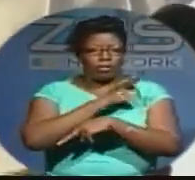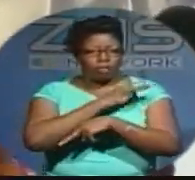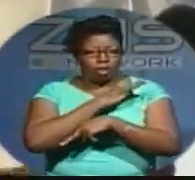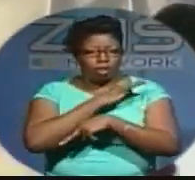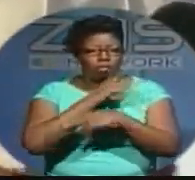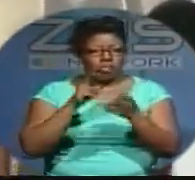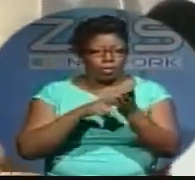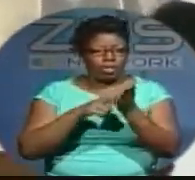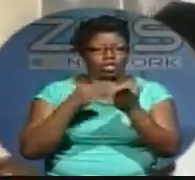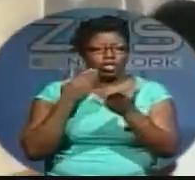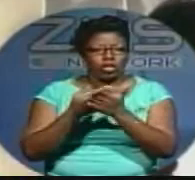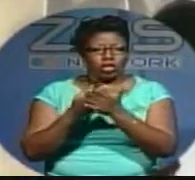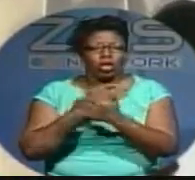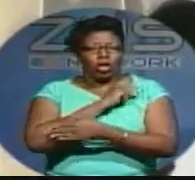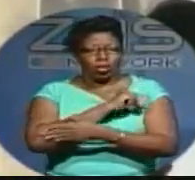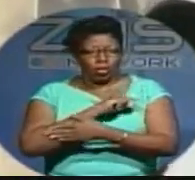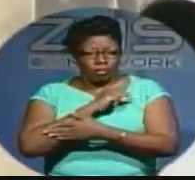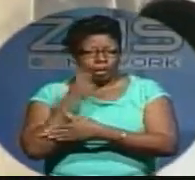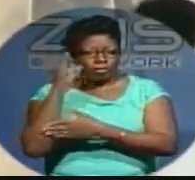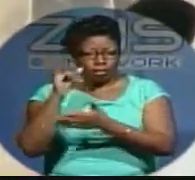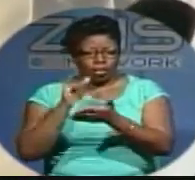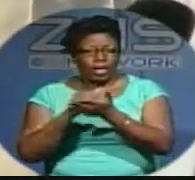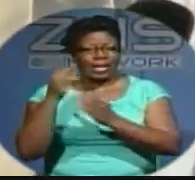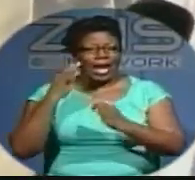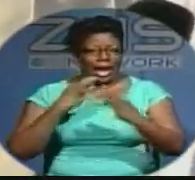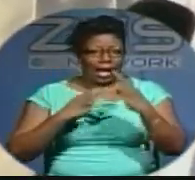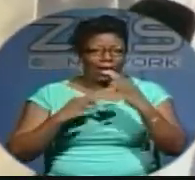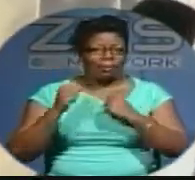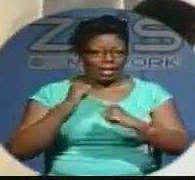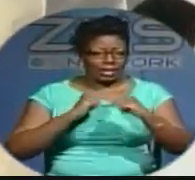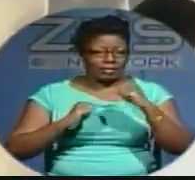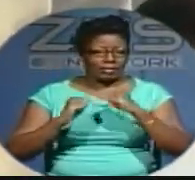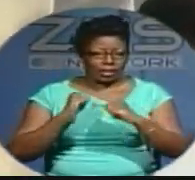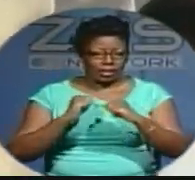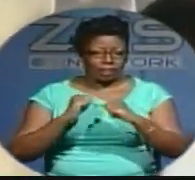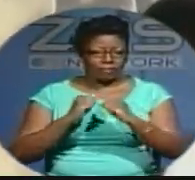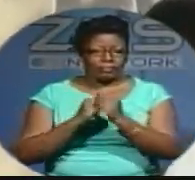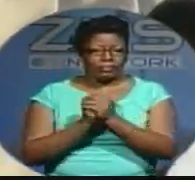He's very qualified for that kind of activity. And so we're going to have discussions with him.